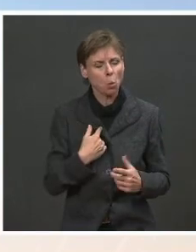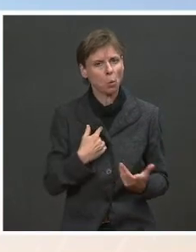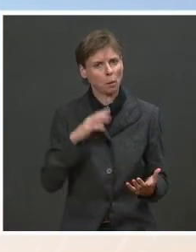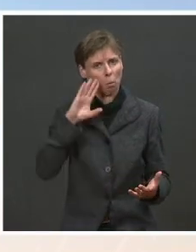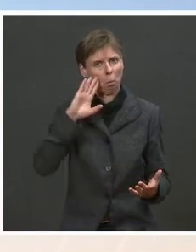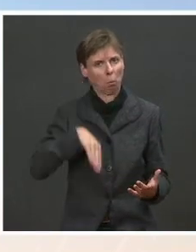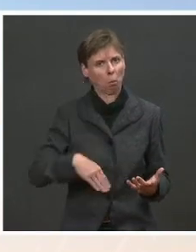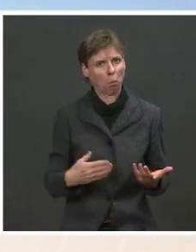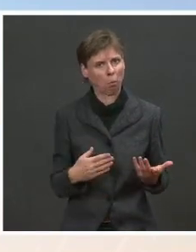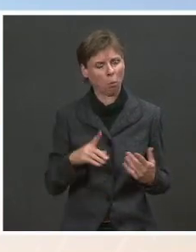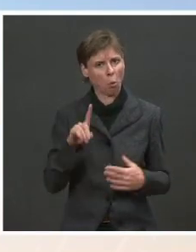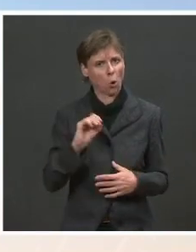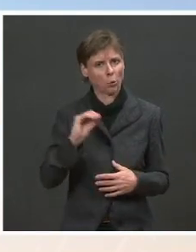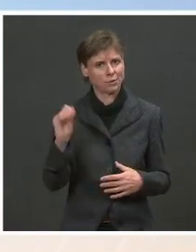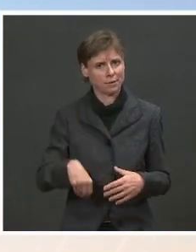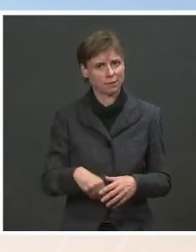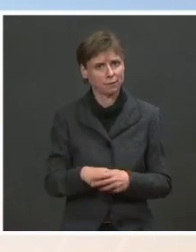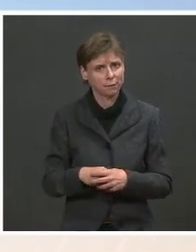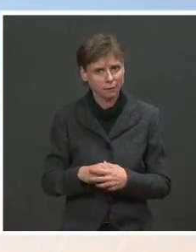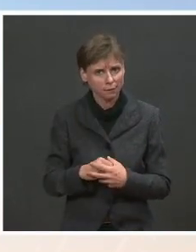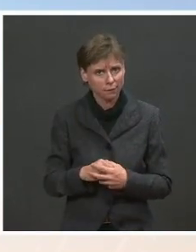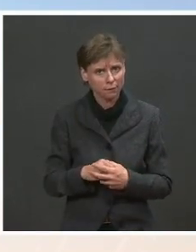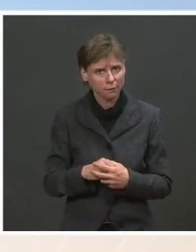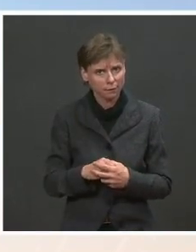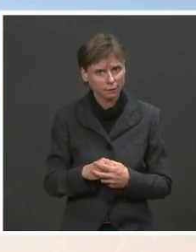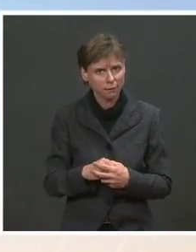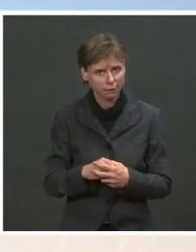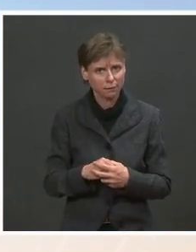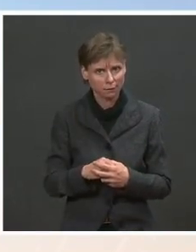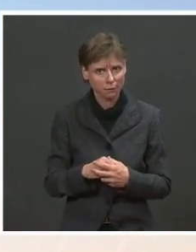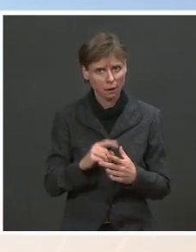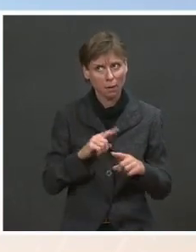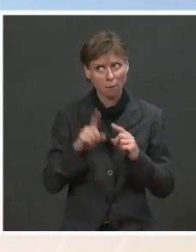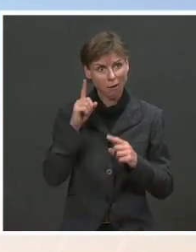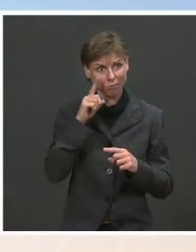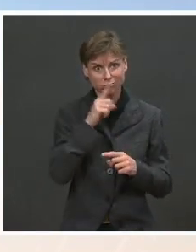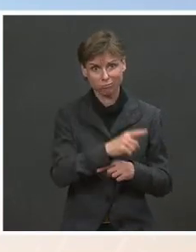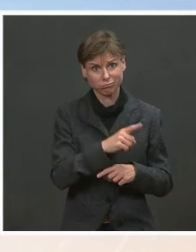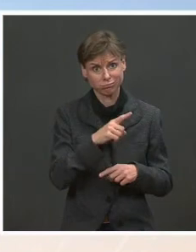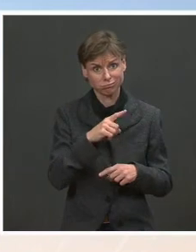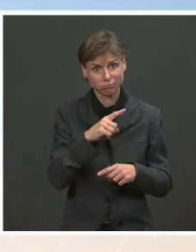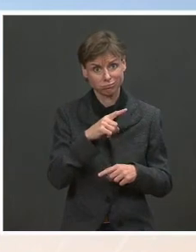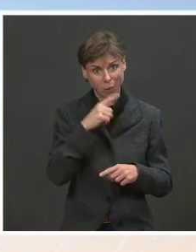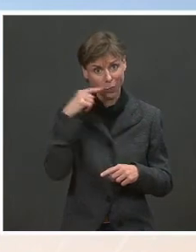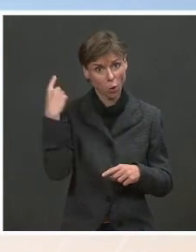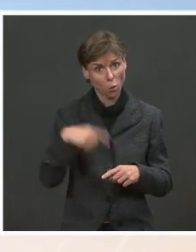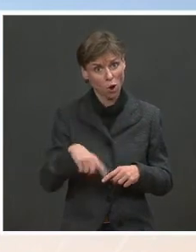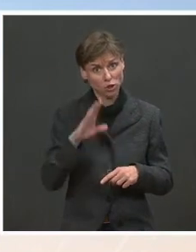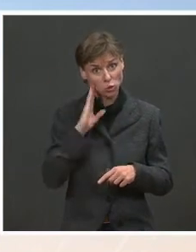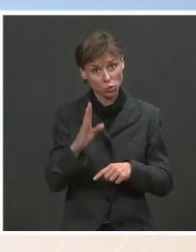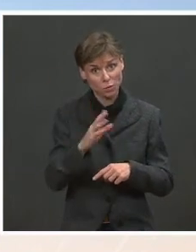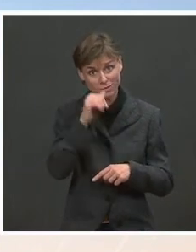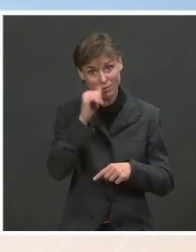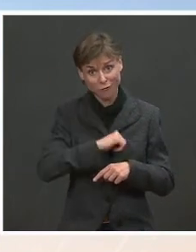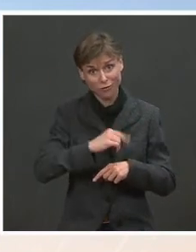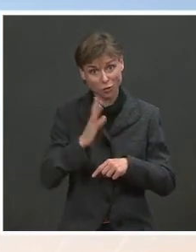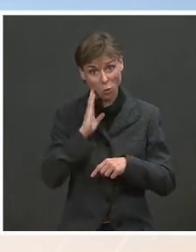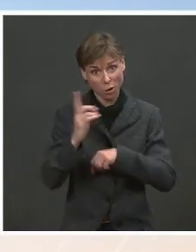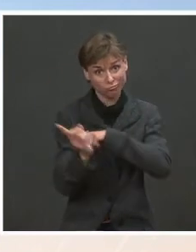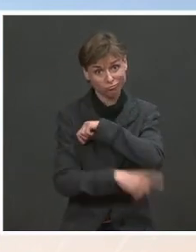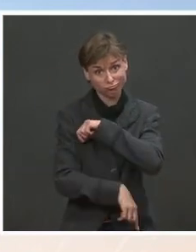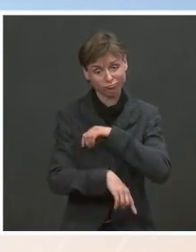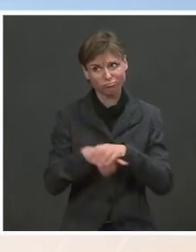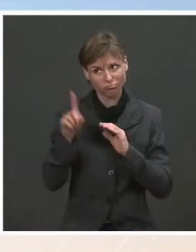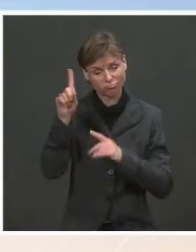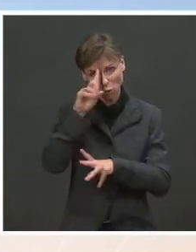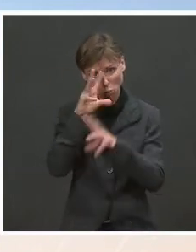and fully aware of that. But they're going to pay a price, as the president conveyed last night. We are not going to look the other